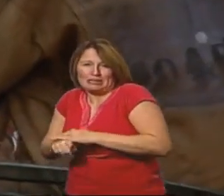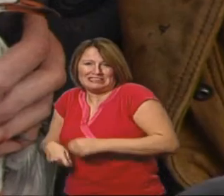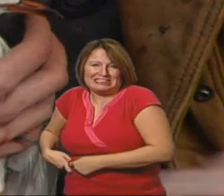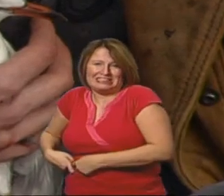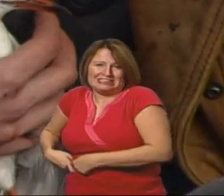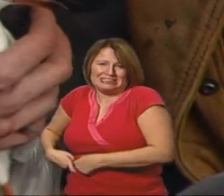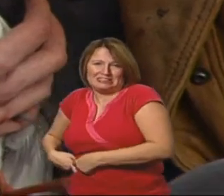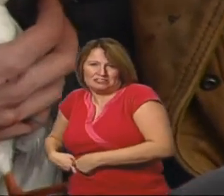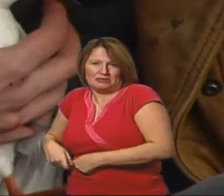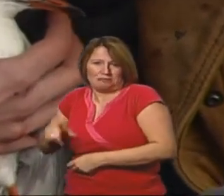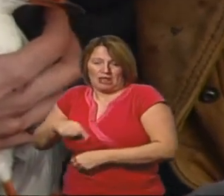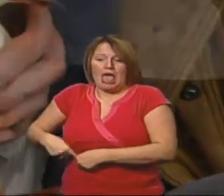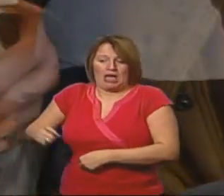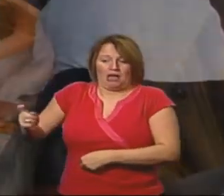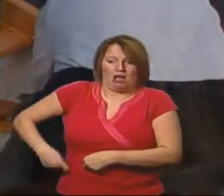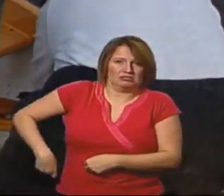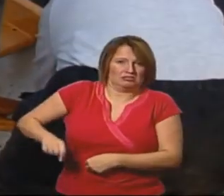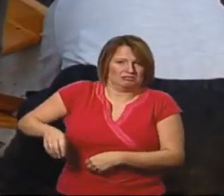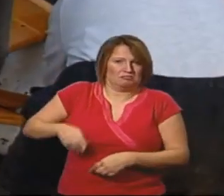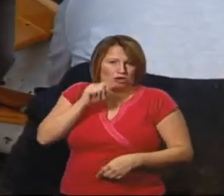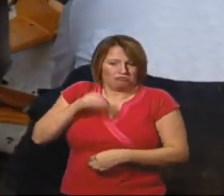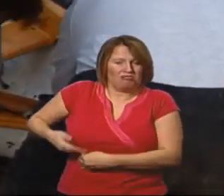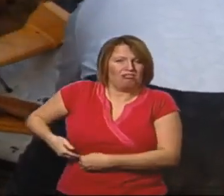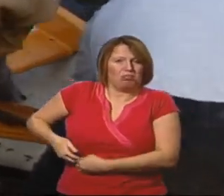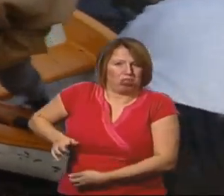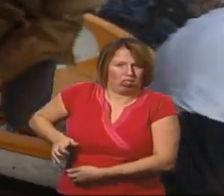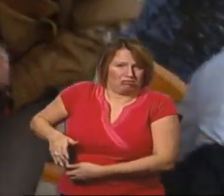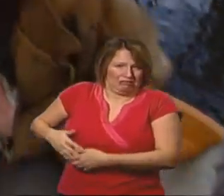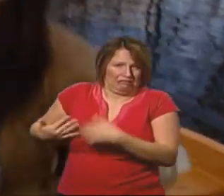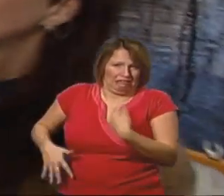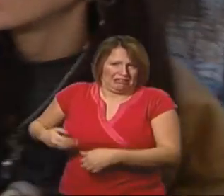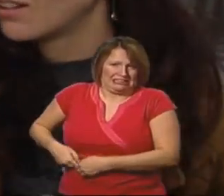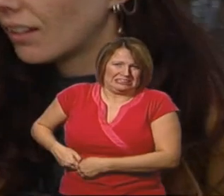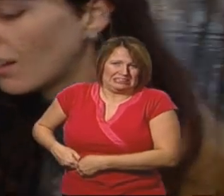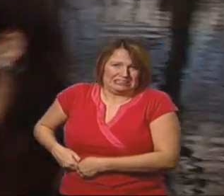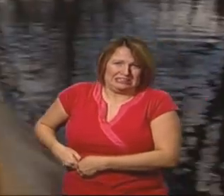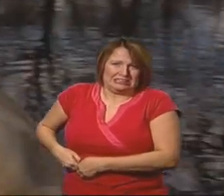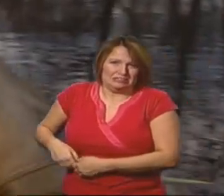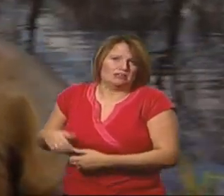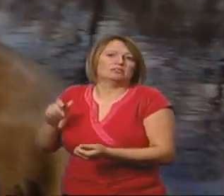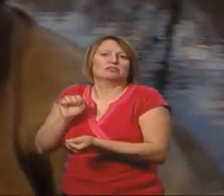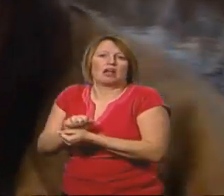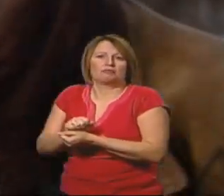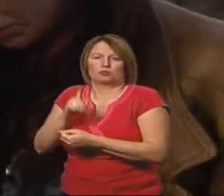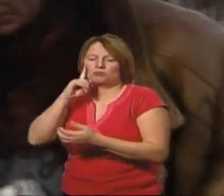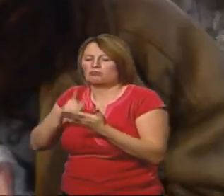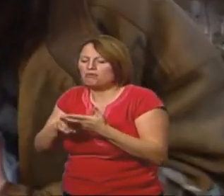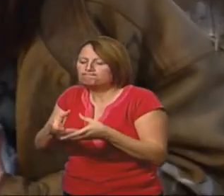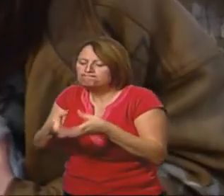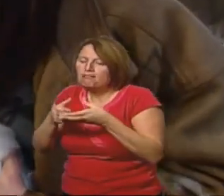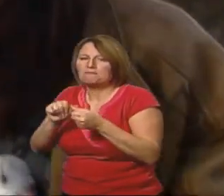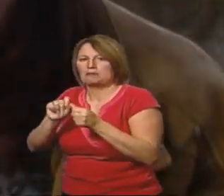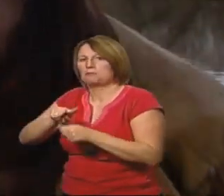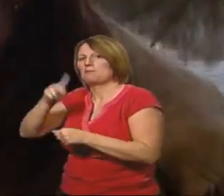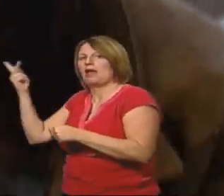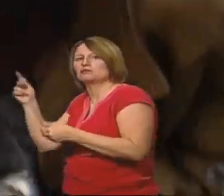to escape. The line can also easily cut into the bird's flesh, and even though Malcolm and Louise manage to remove all of it, they decide to take the